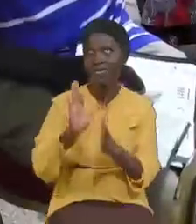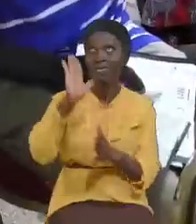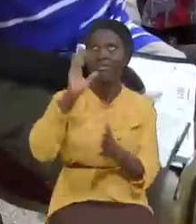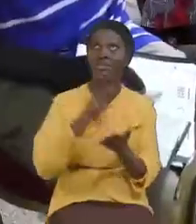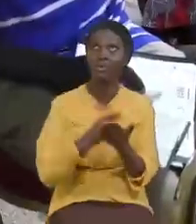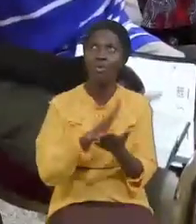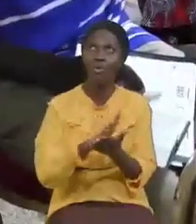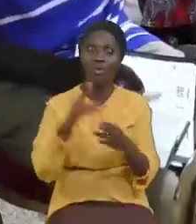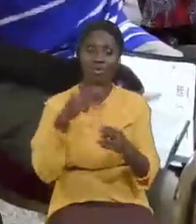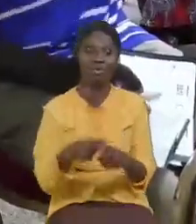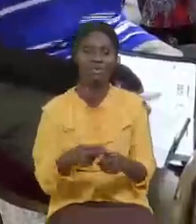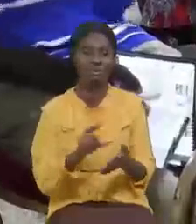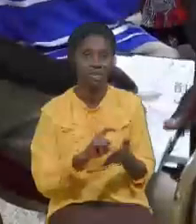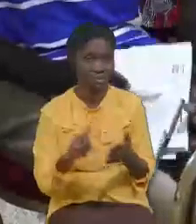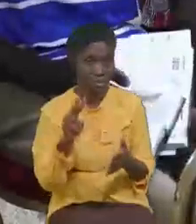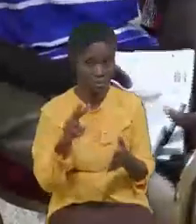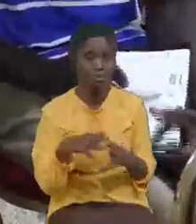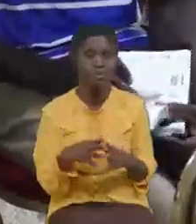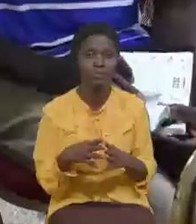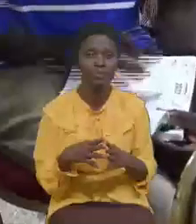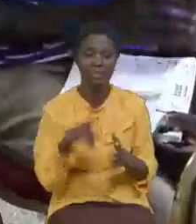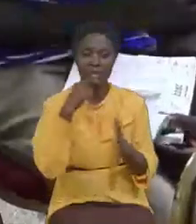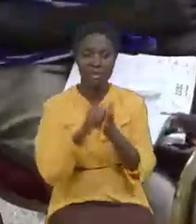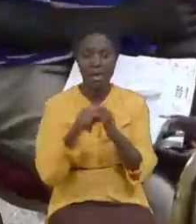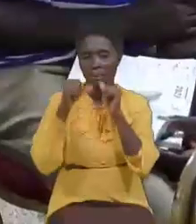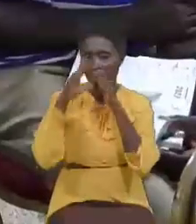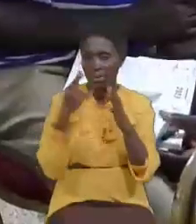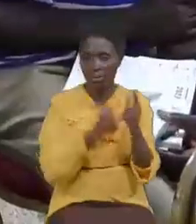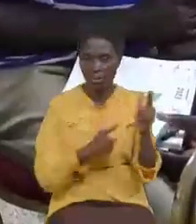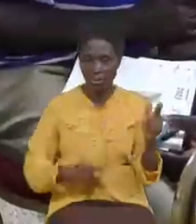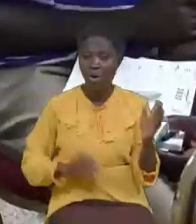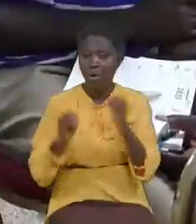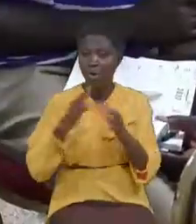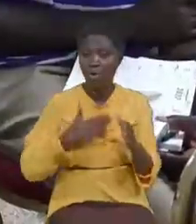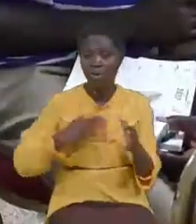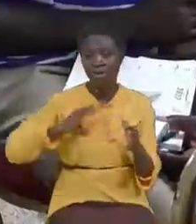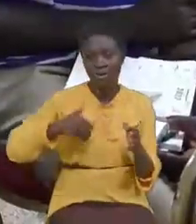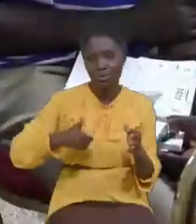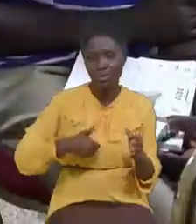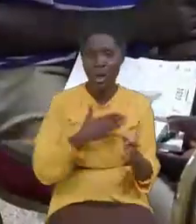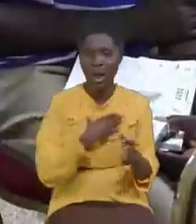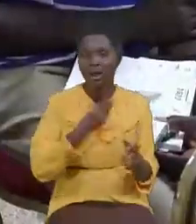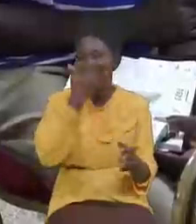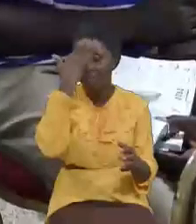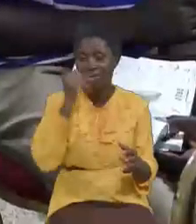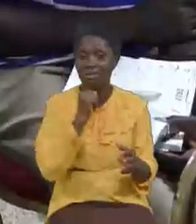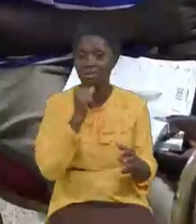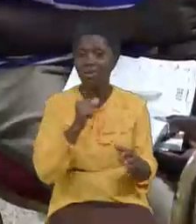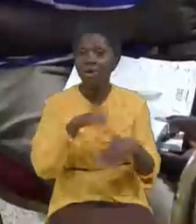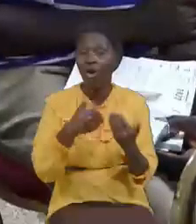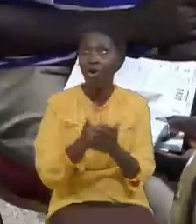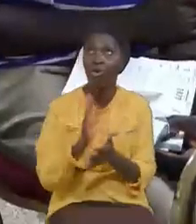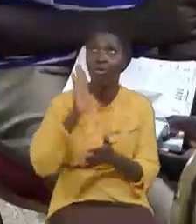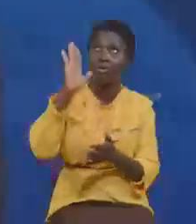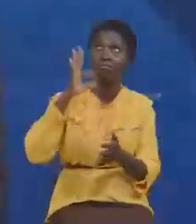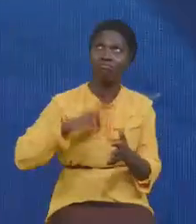holy name. Look at verse 2. It says, bless the Lord, O my soul, and forget not all his